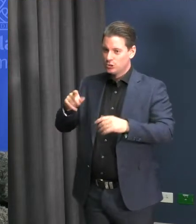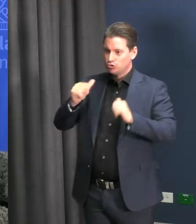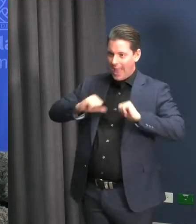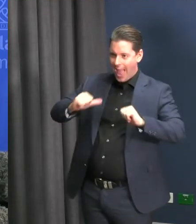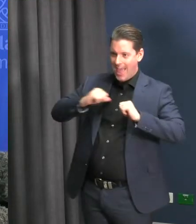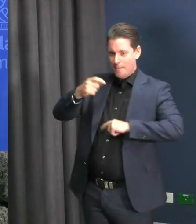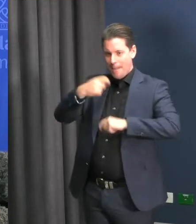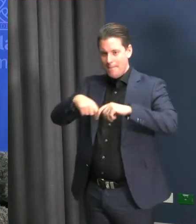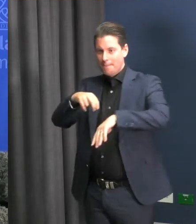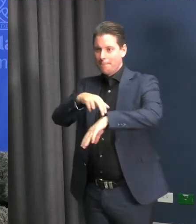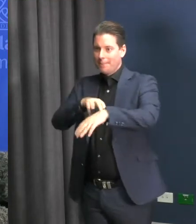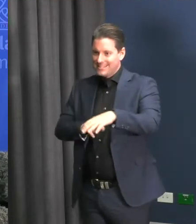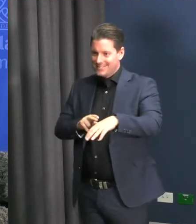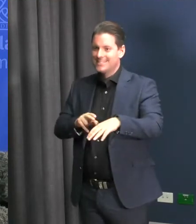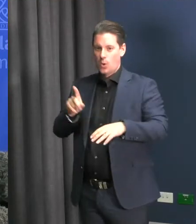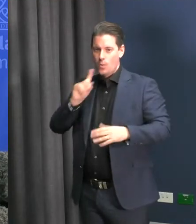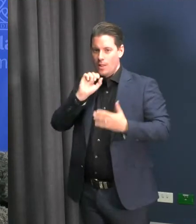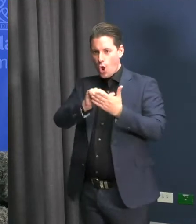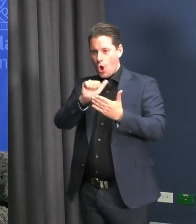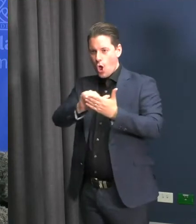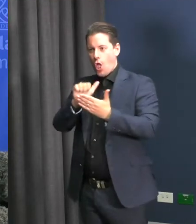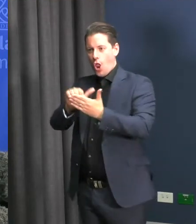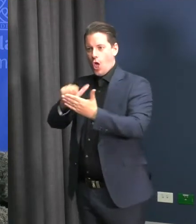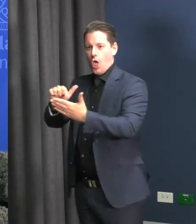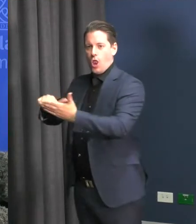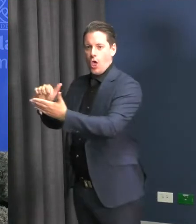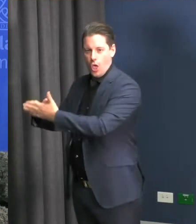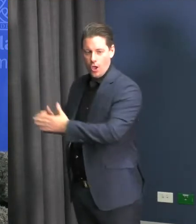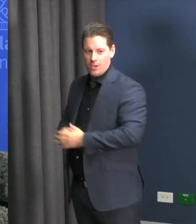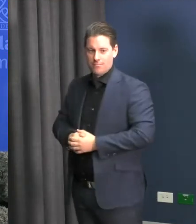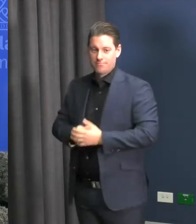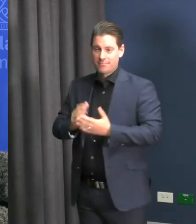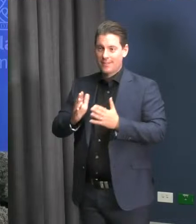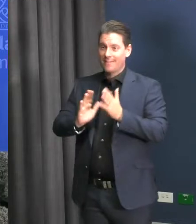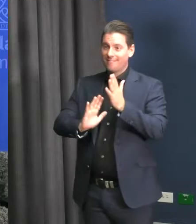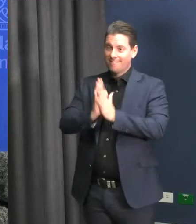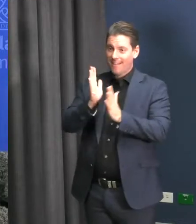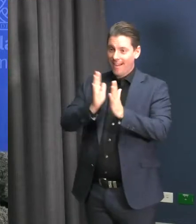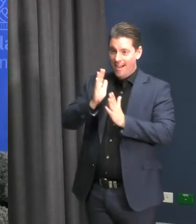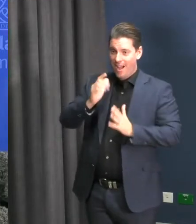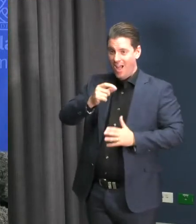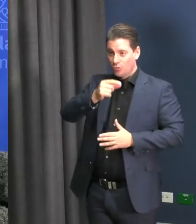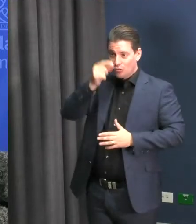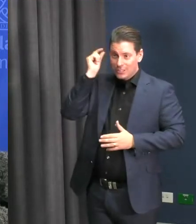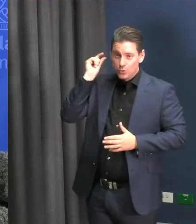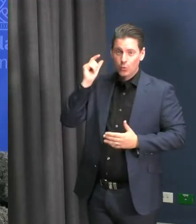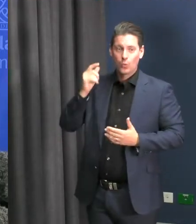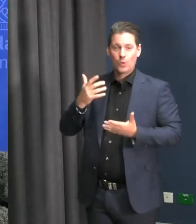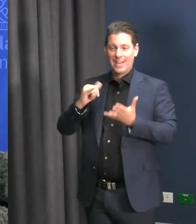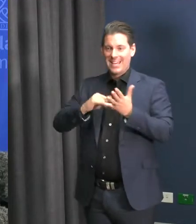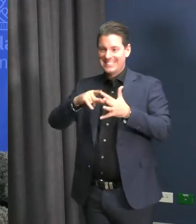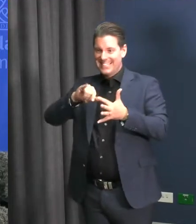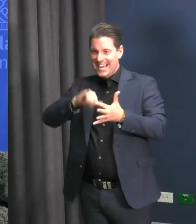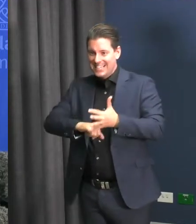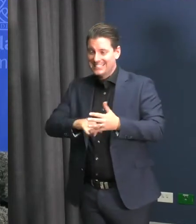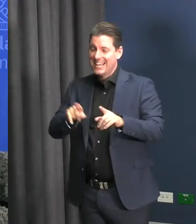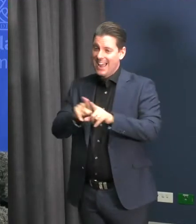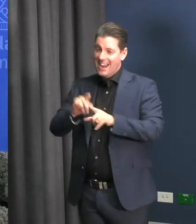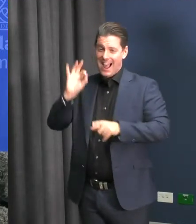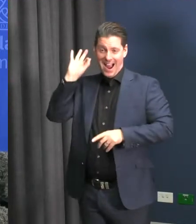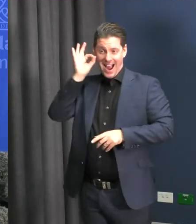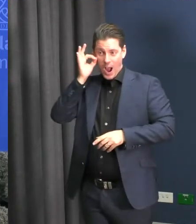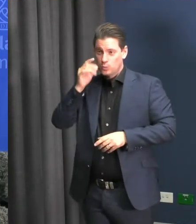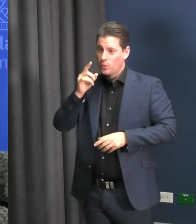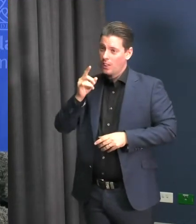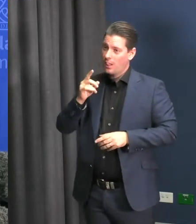community service before they graduate. We've got people from Fire and Rescue, the SES, and councils across this area have